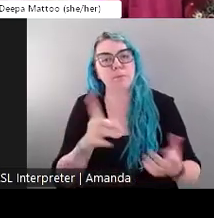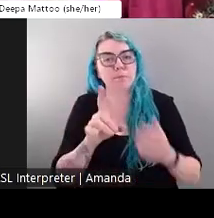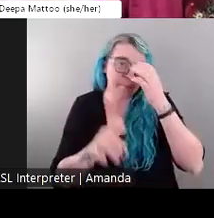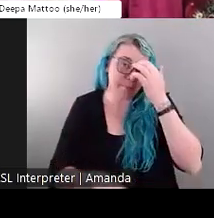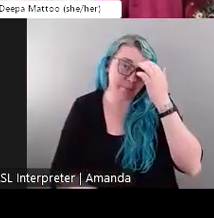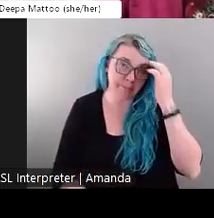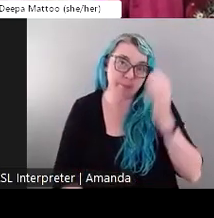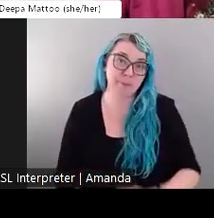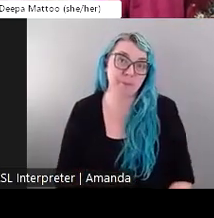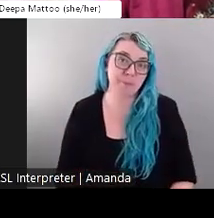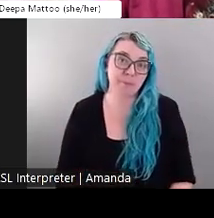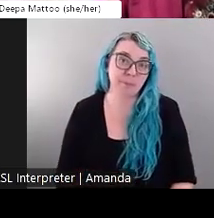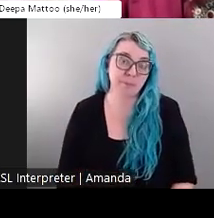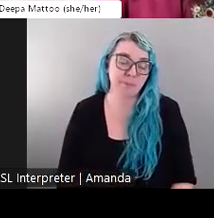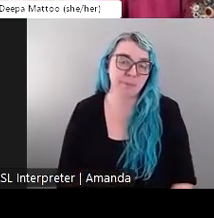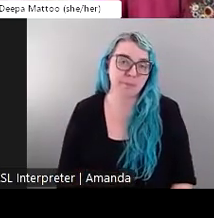Sure.